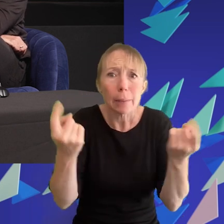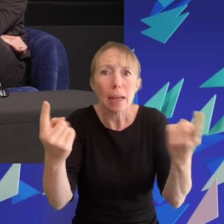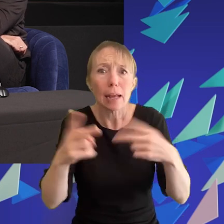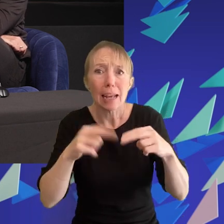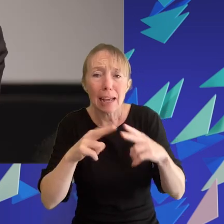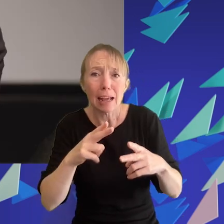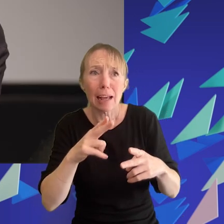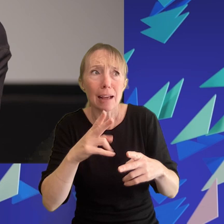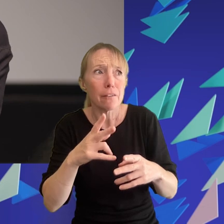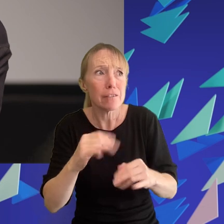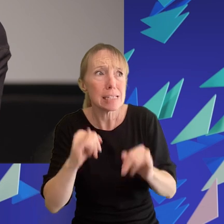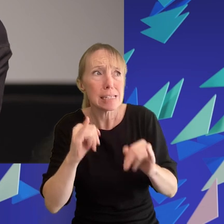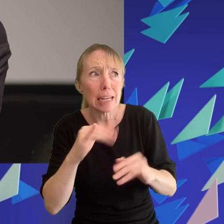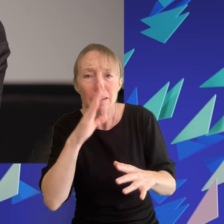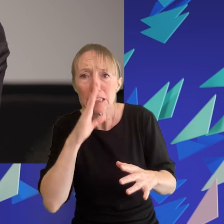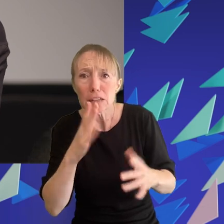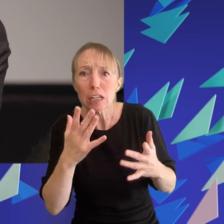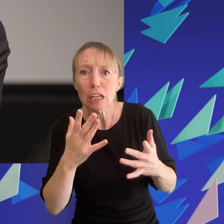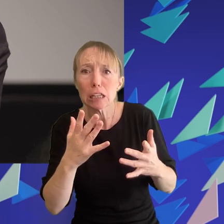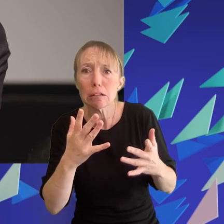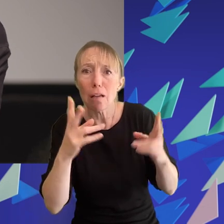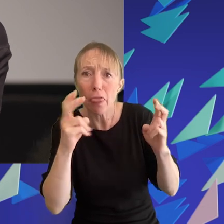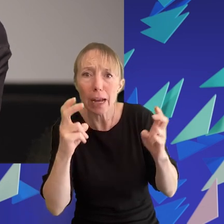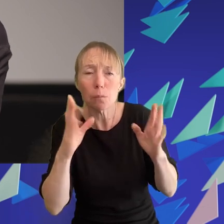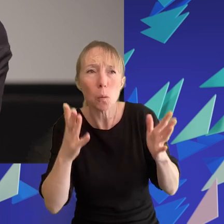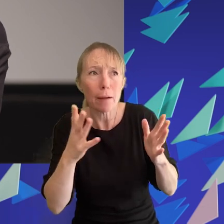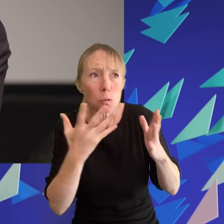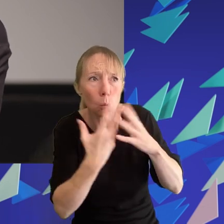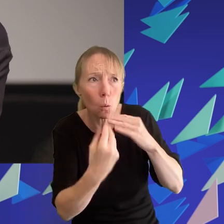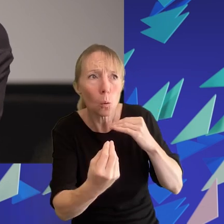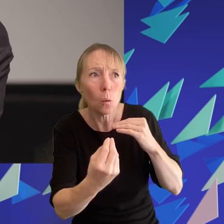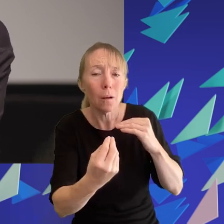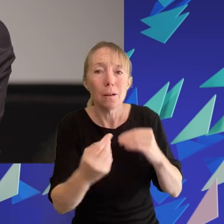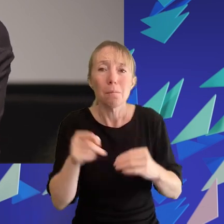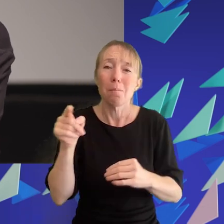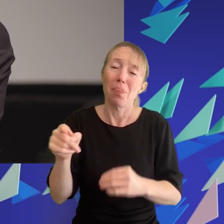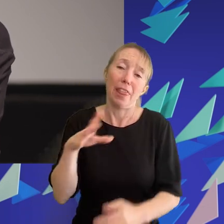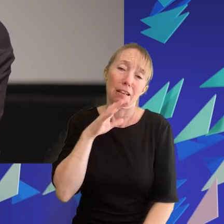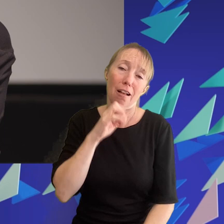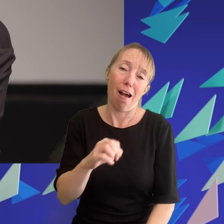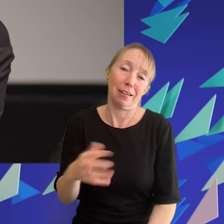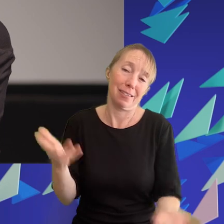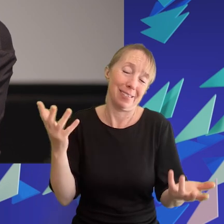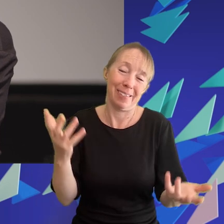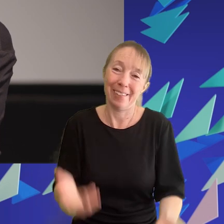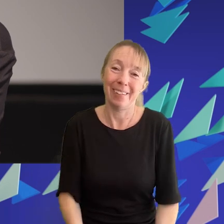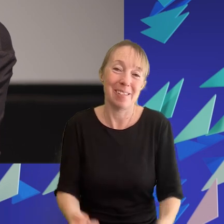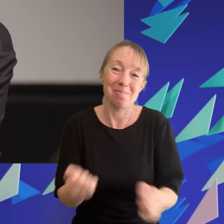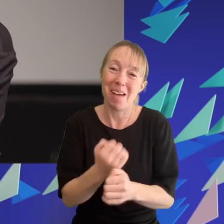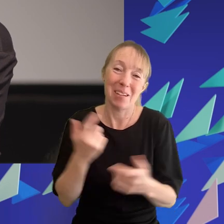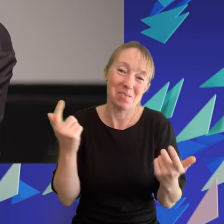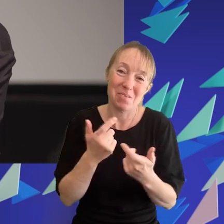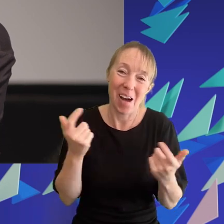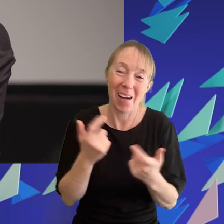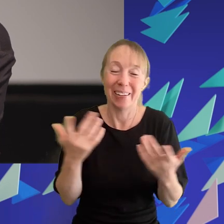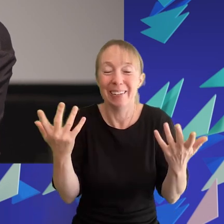there are serious scenes and themes, in a way, you have to be in that. But these guys, they were making it so